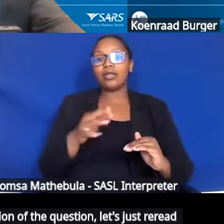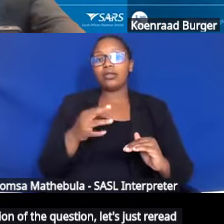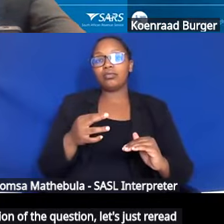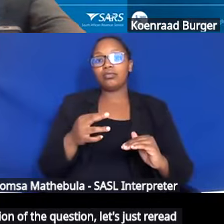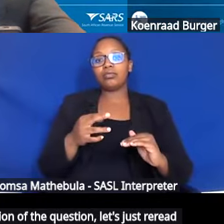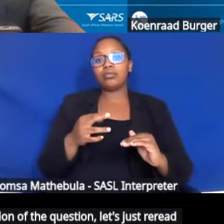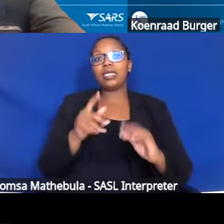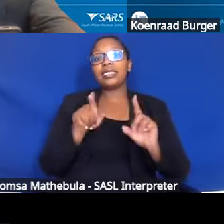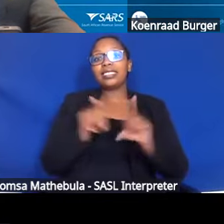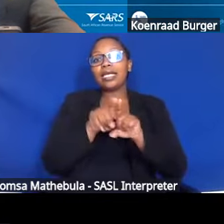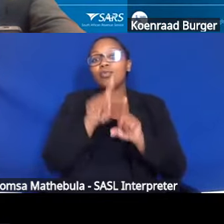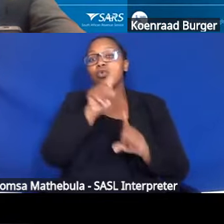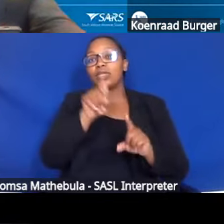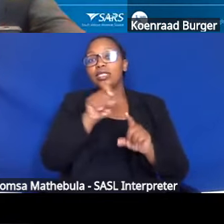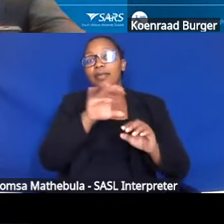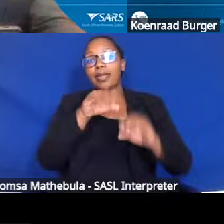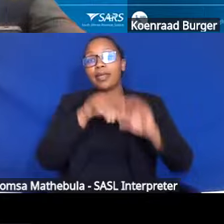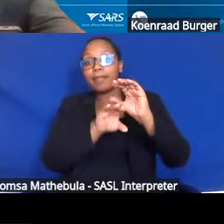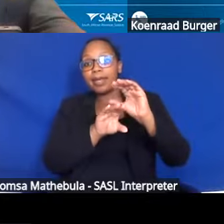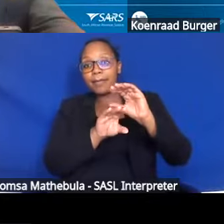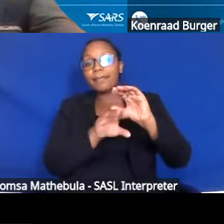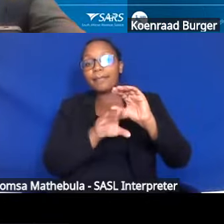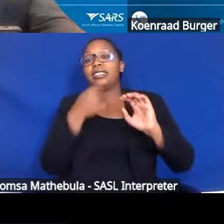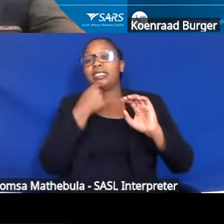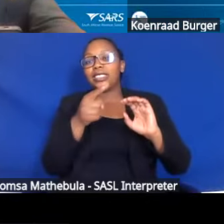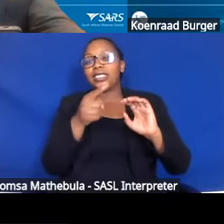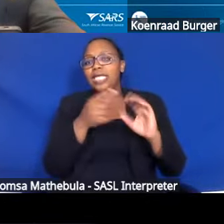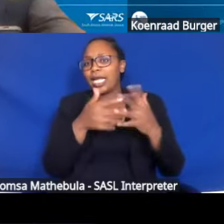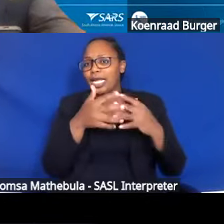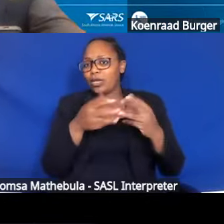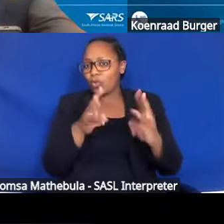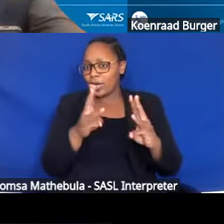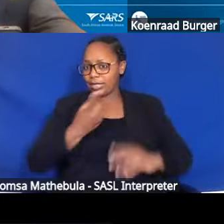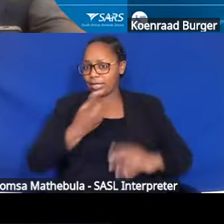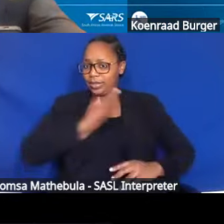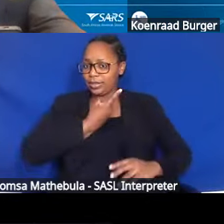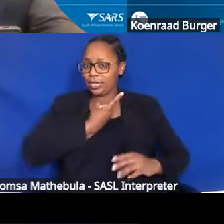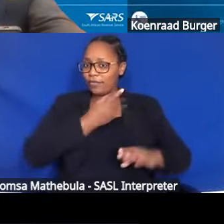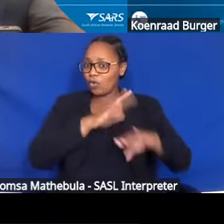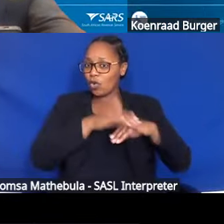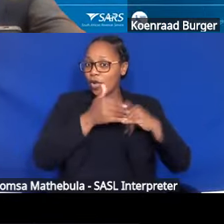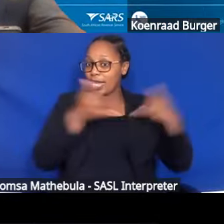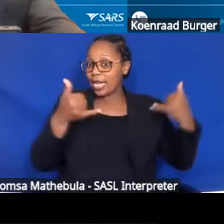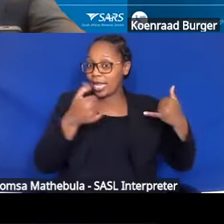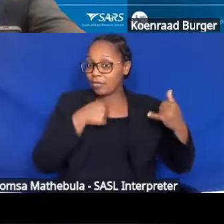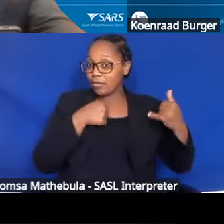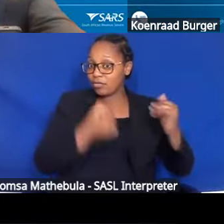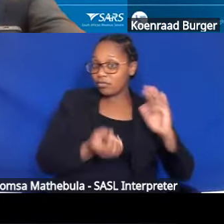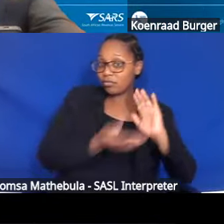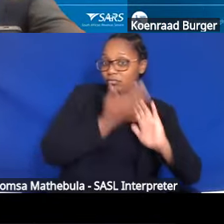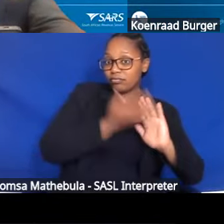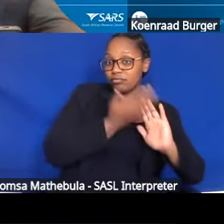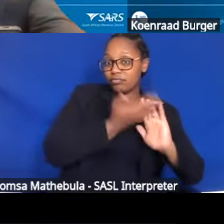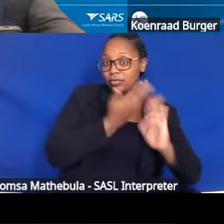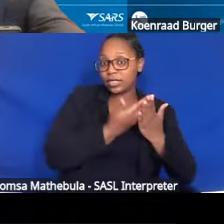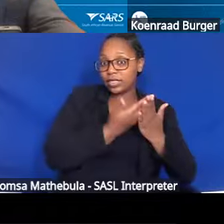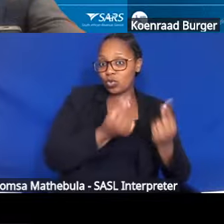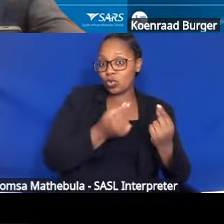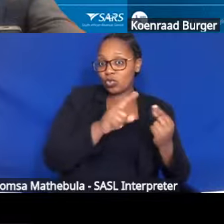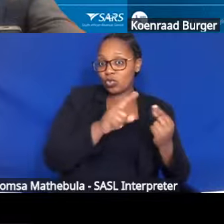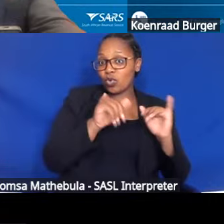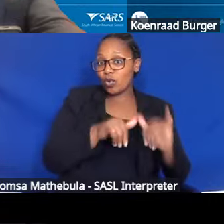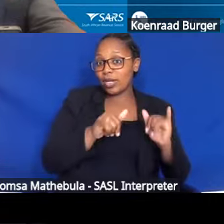it's asking, is there a way to upload online instead of waiting hours in a call center queue?